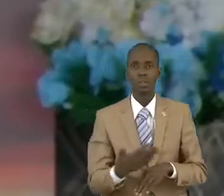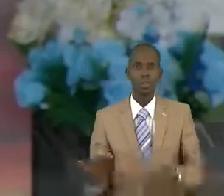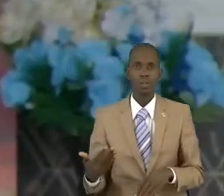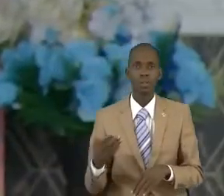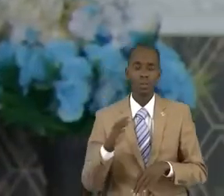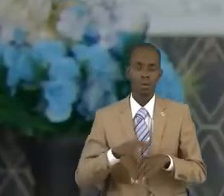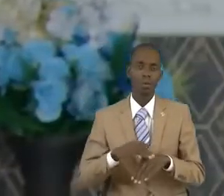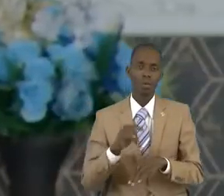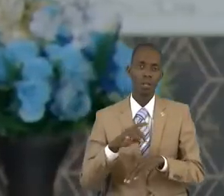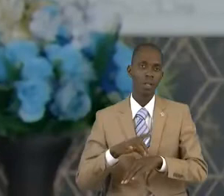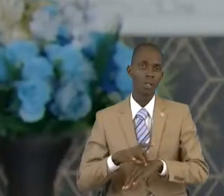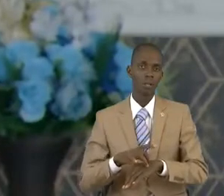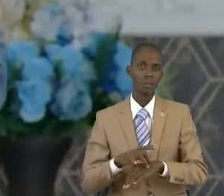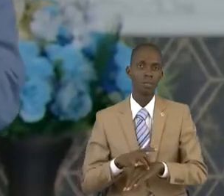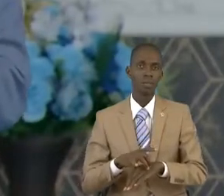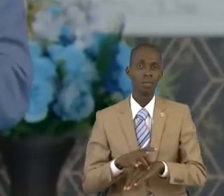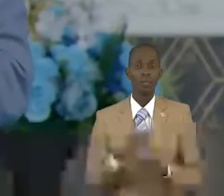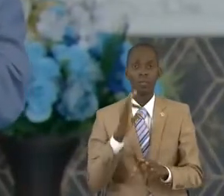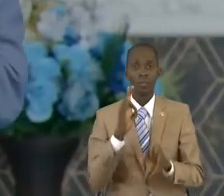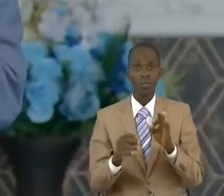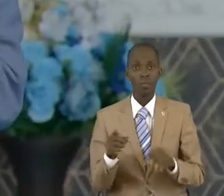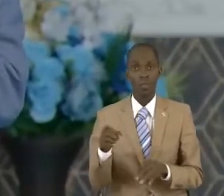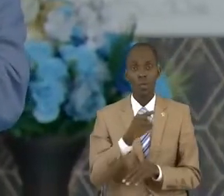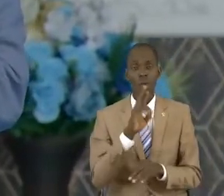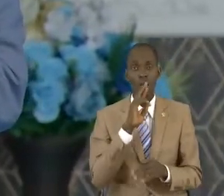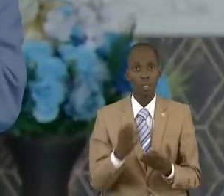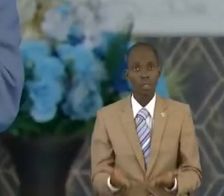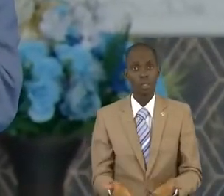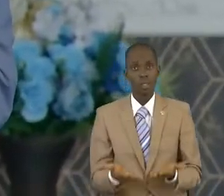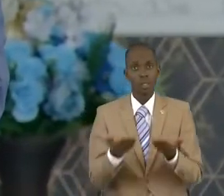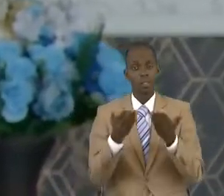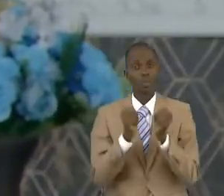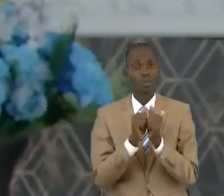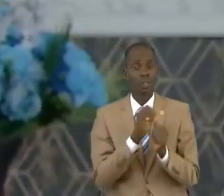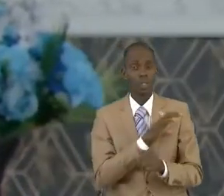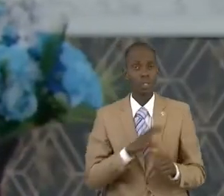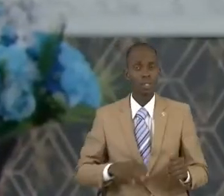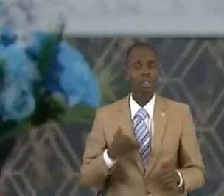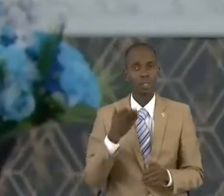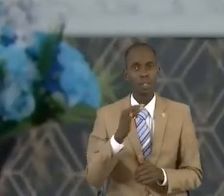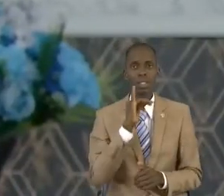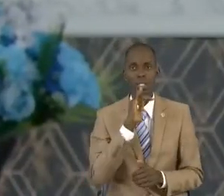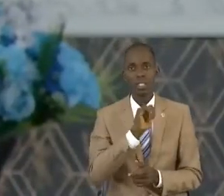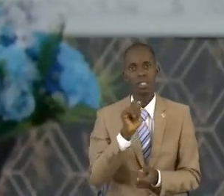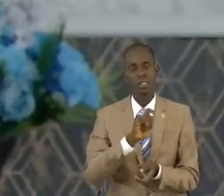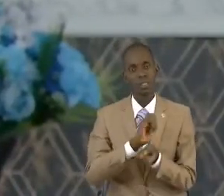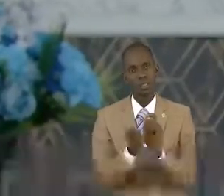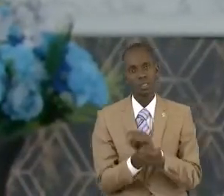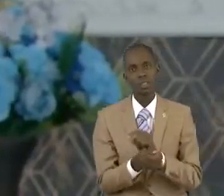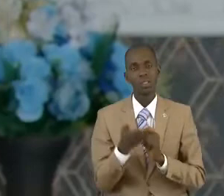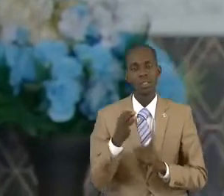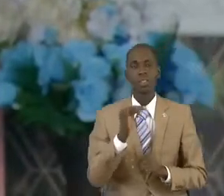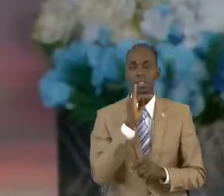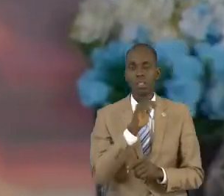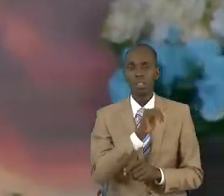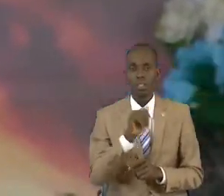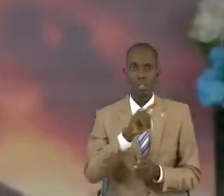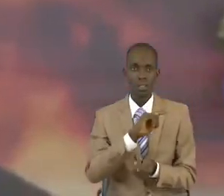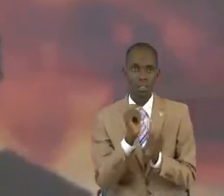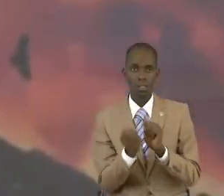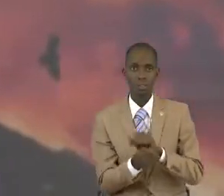earth. If we're risen with Christ, there's a change. There's a transformation. We're